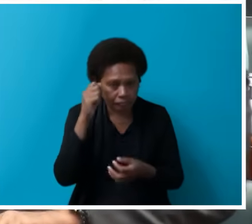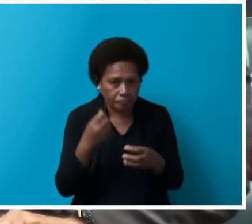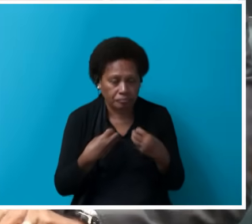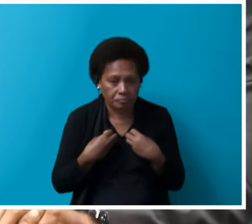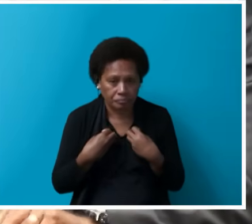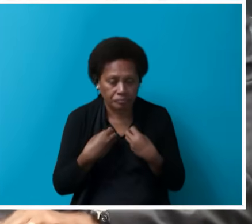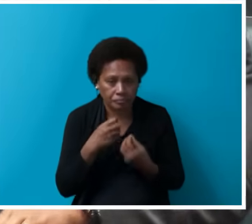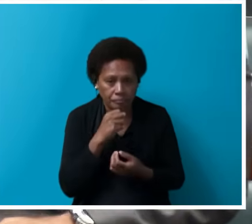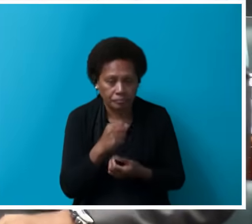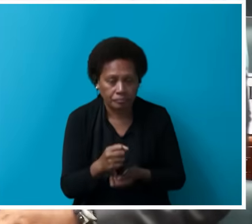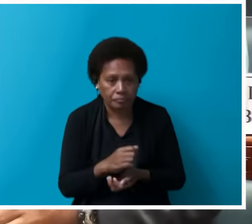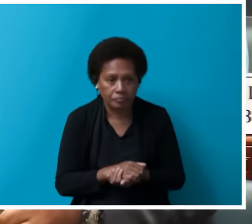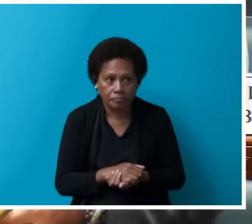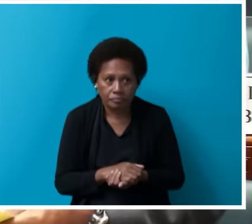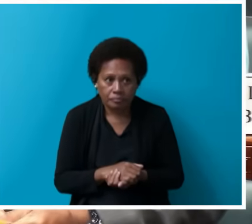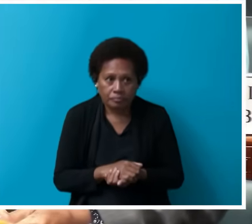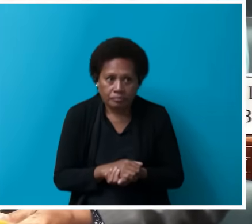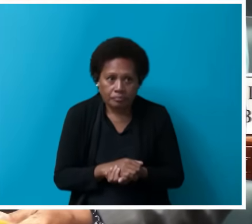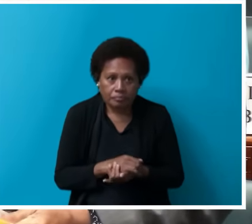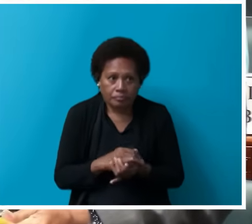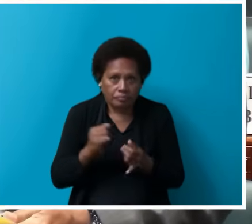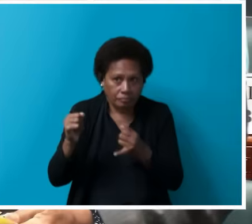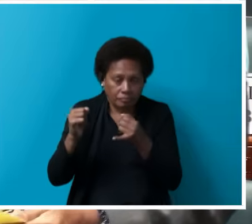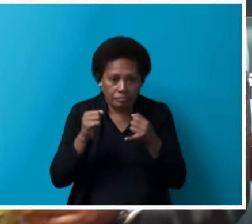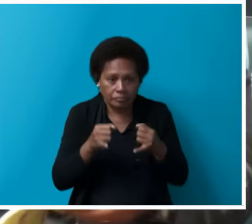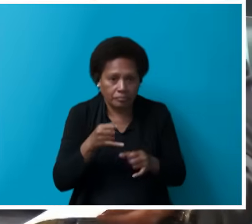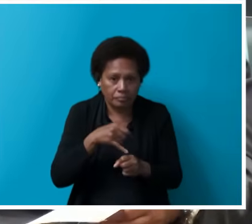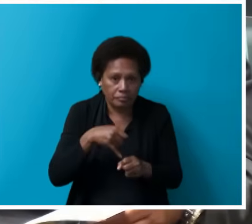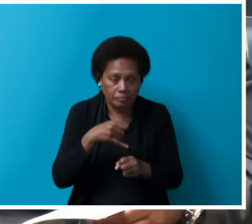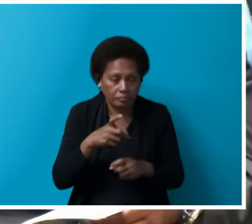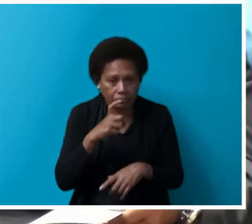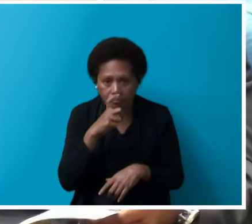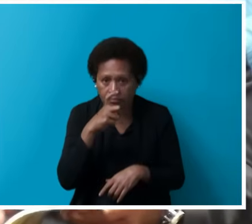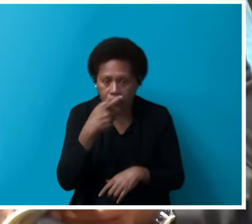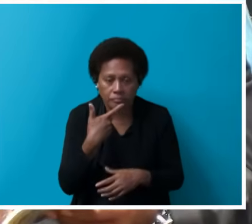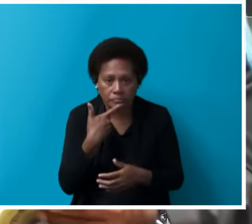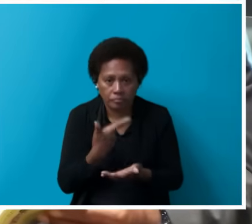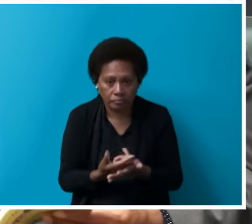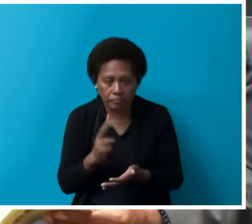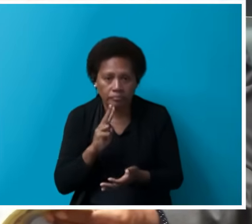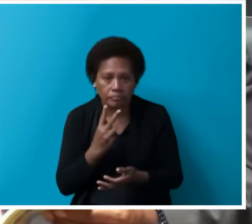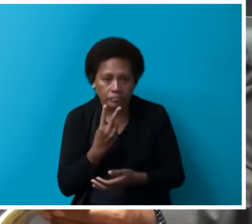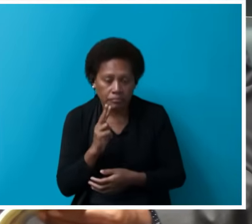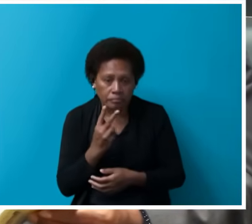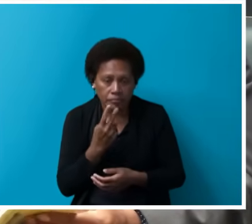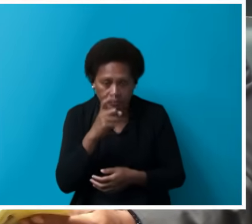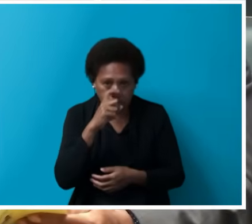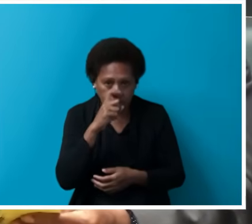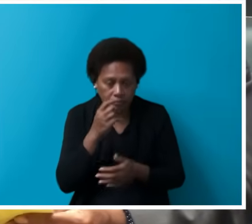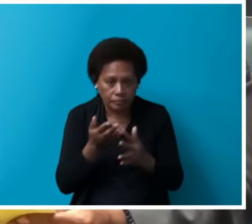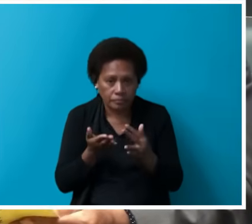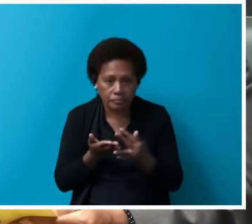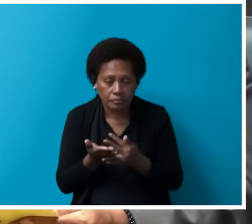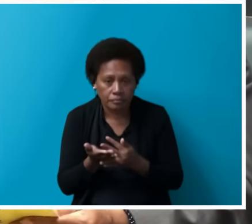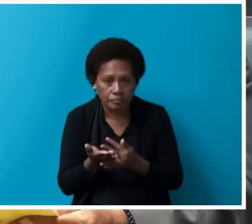medicine. You can't lie to the people through being an